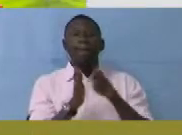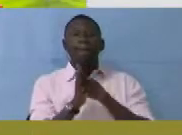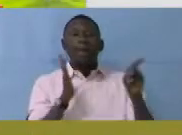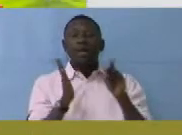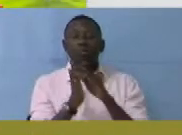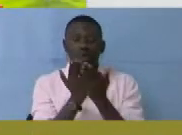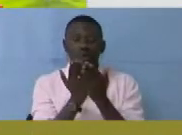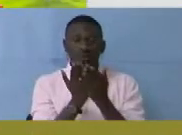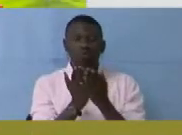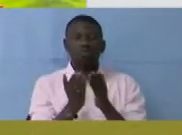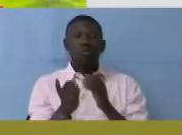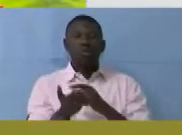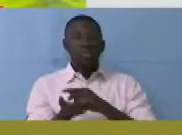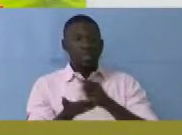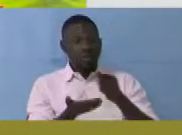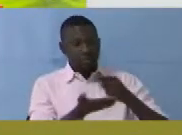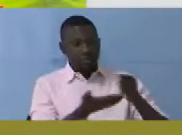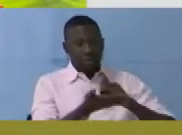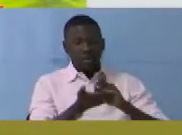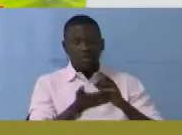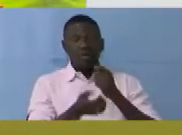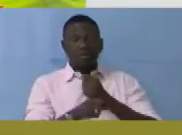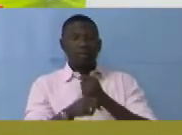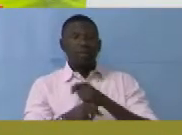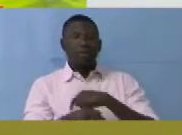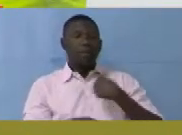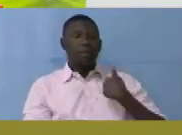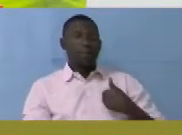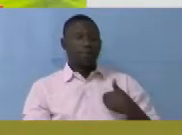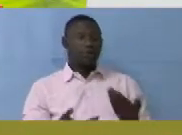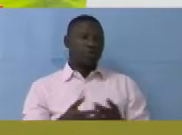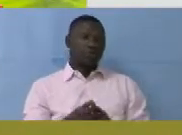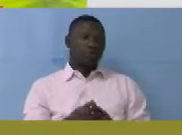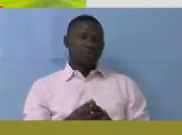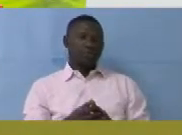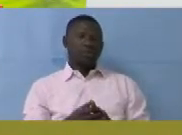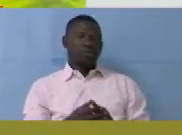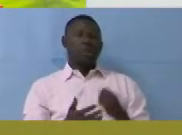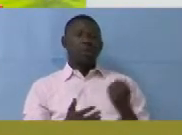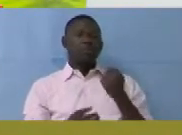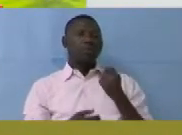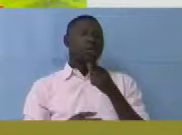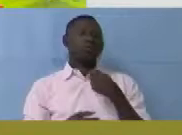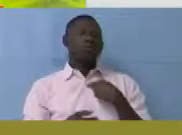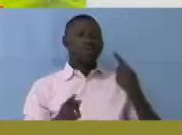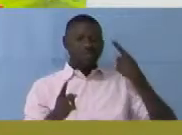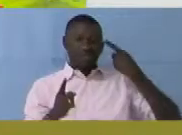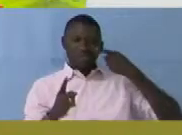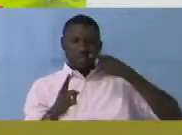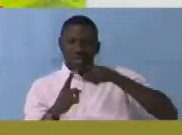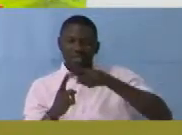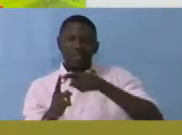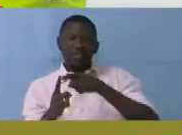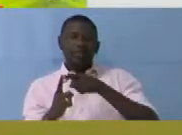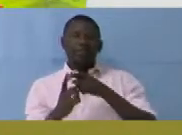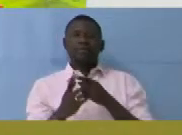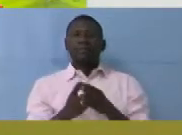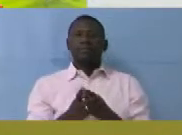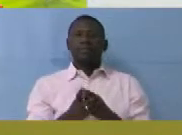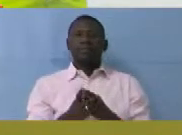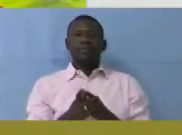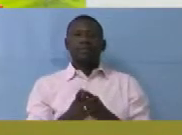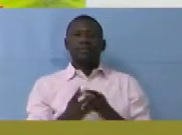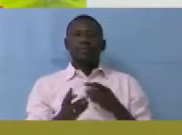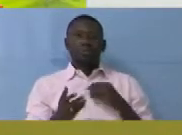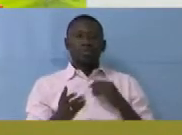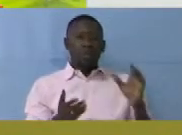Because that was a strategy kato dumo ngo mu fero leti to